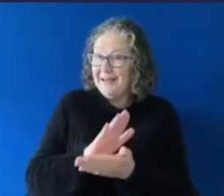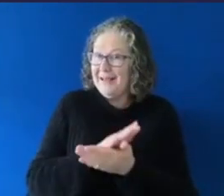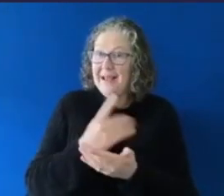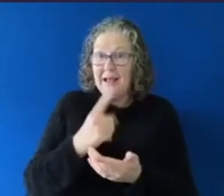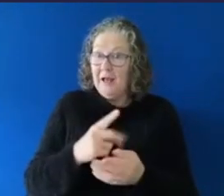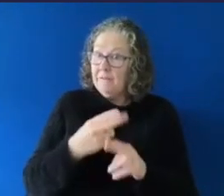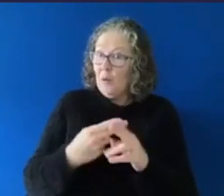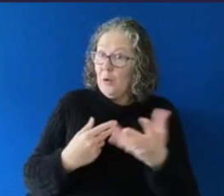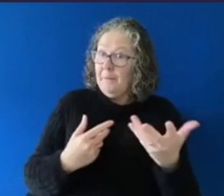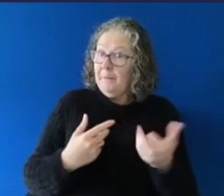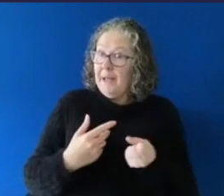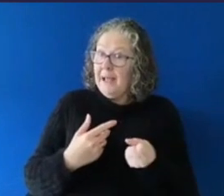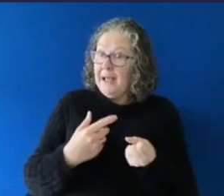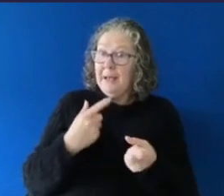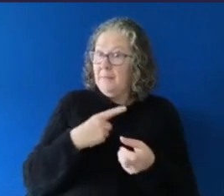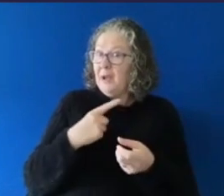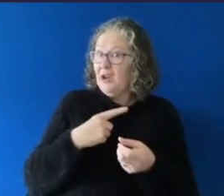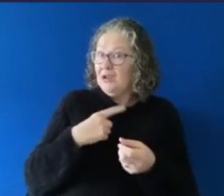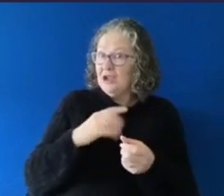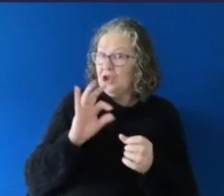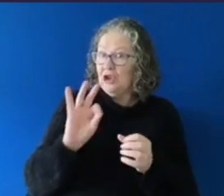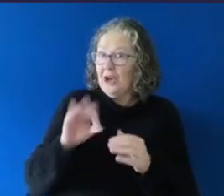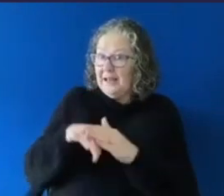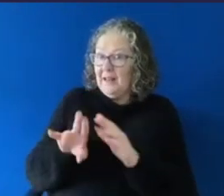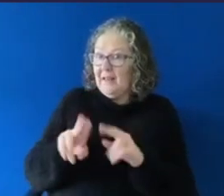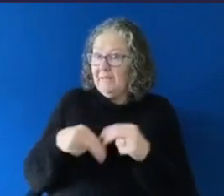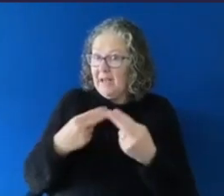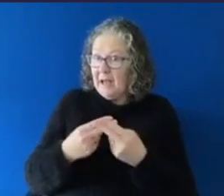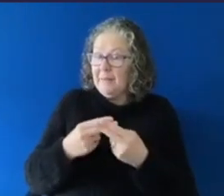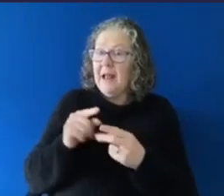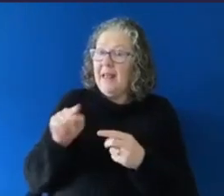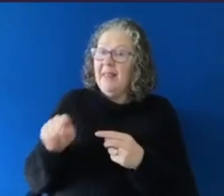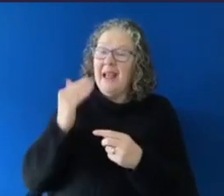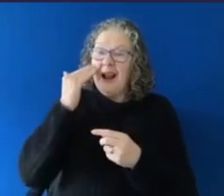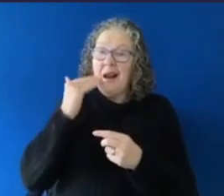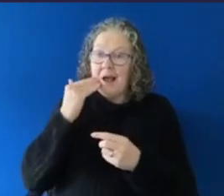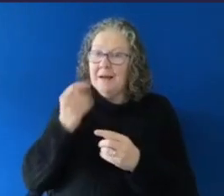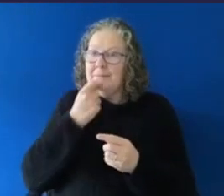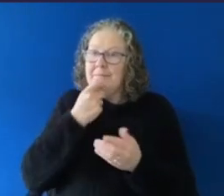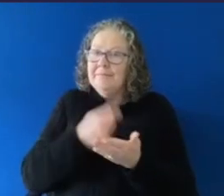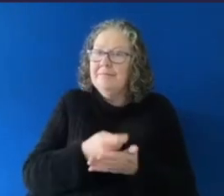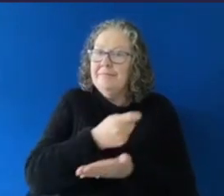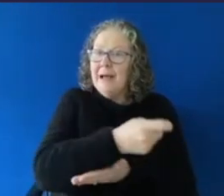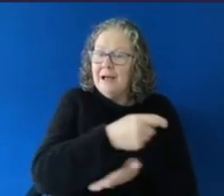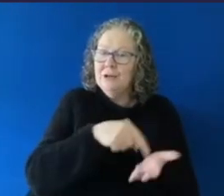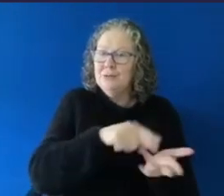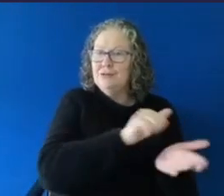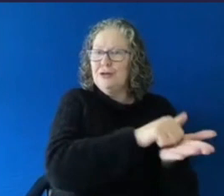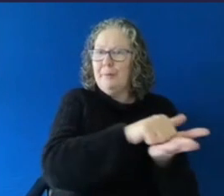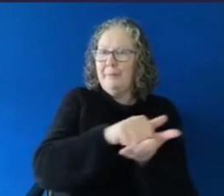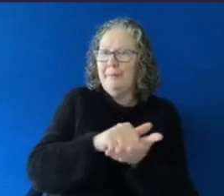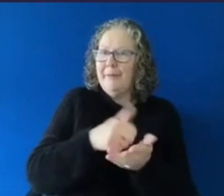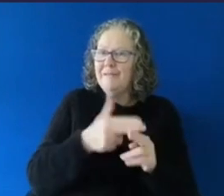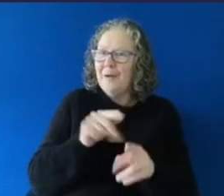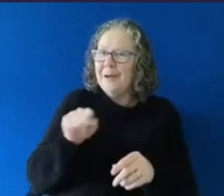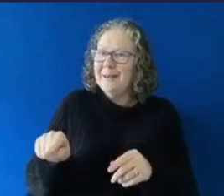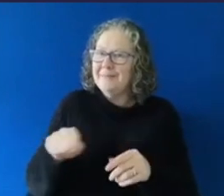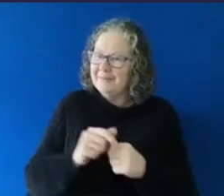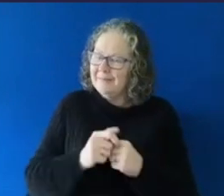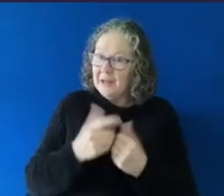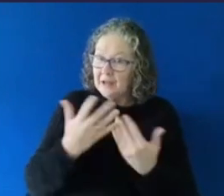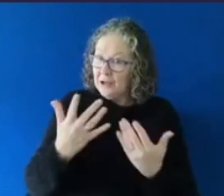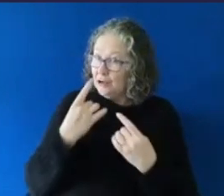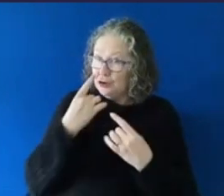because it was outside of the family and she was offering him a little bit of compensation to do this. And this is a tiny example of a